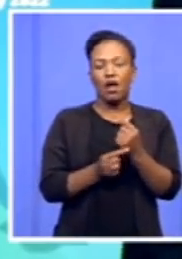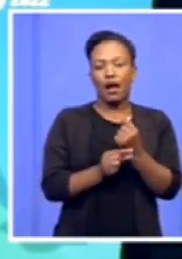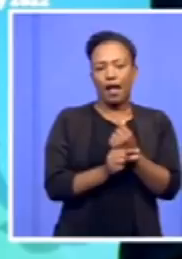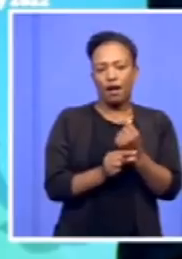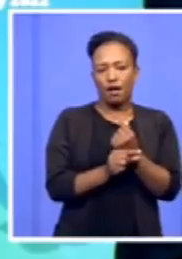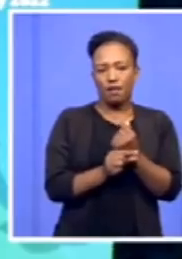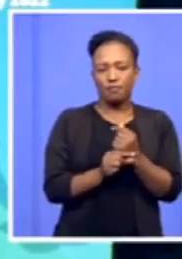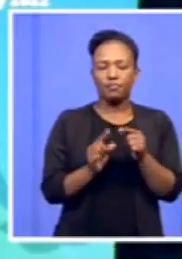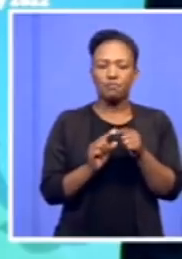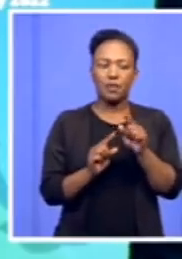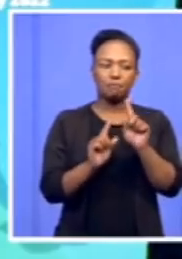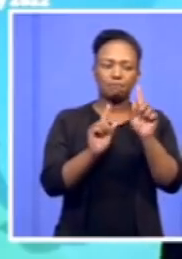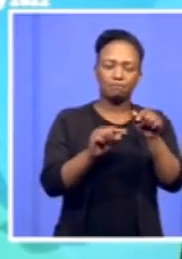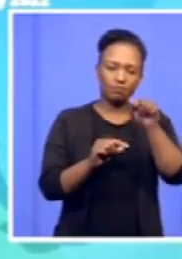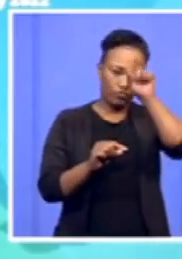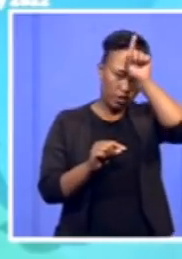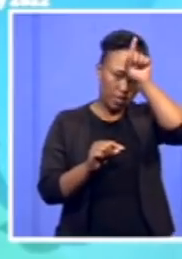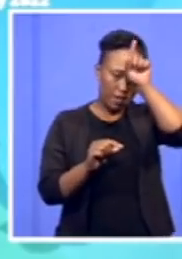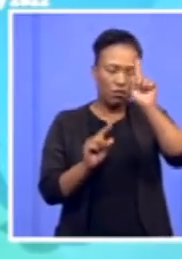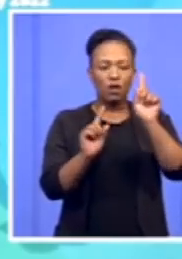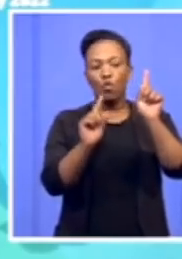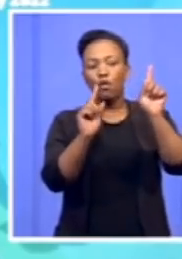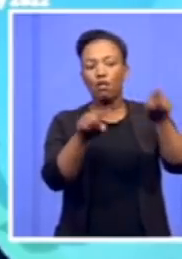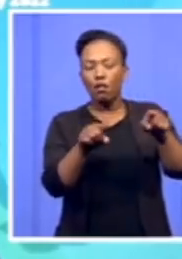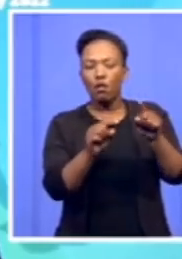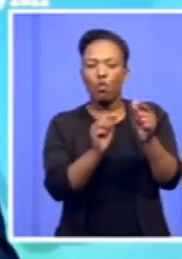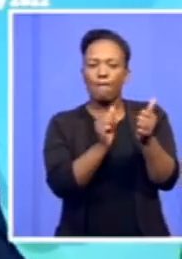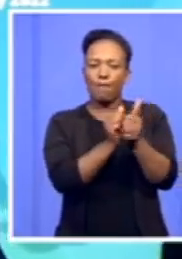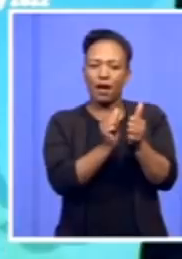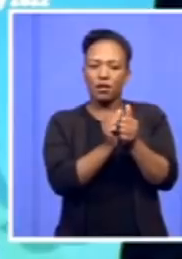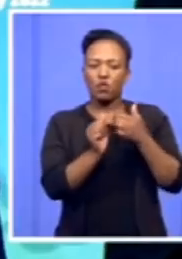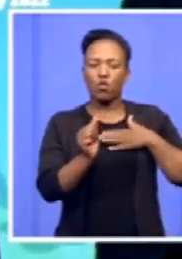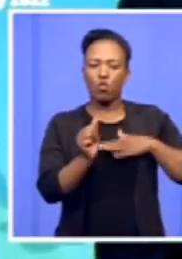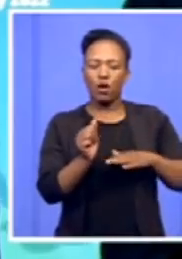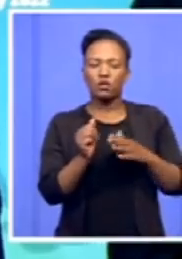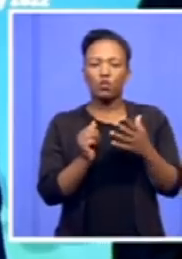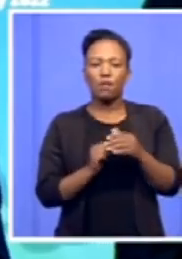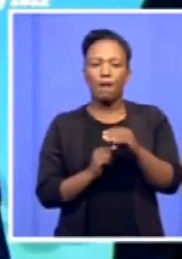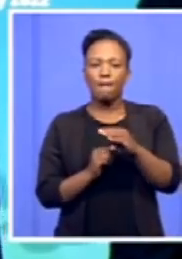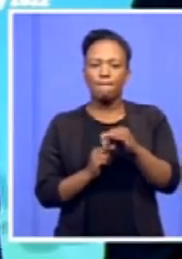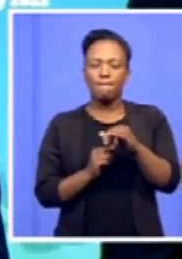a partnership that we want to develop with BioNTech in the same area.